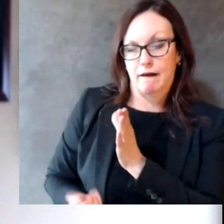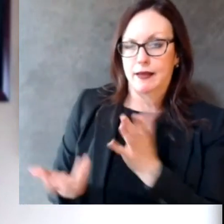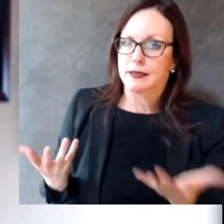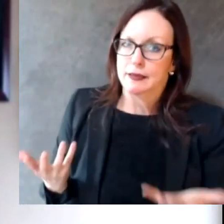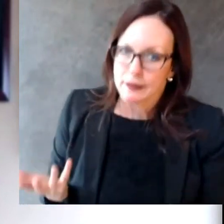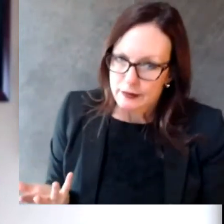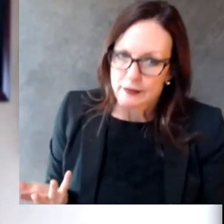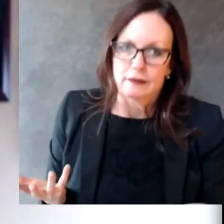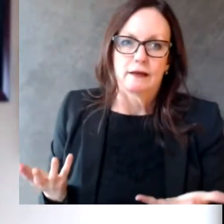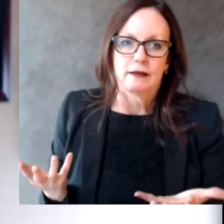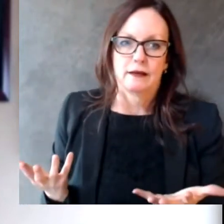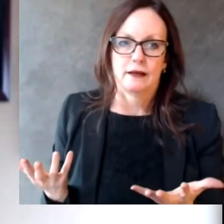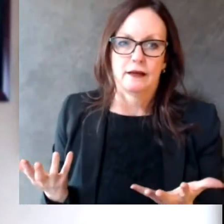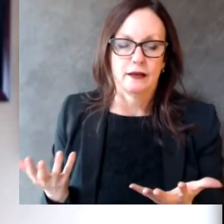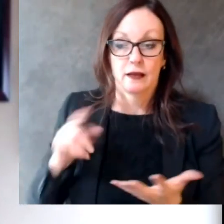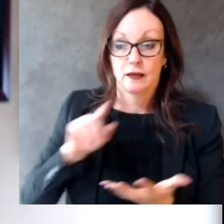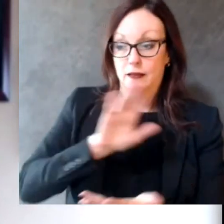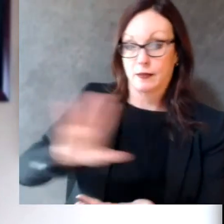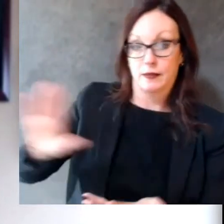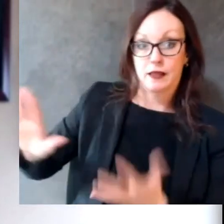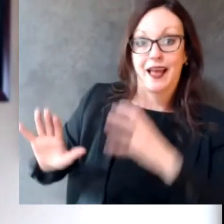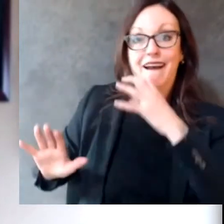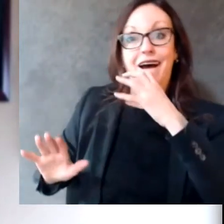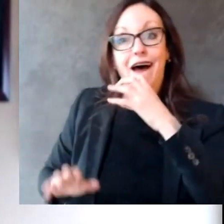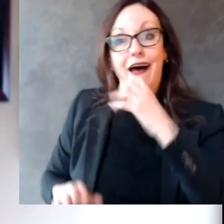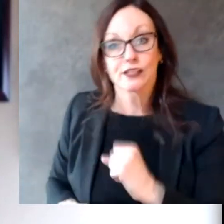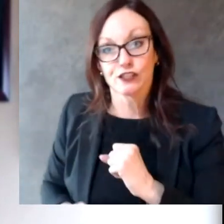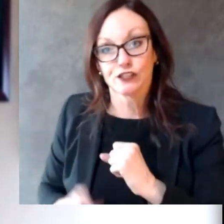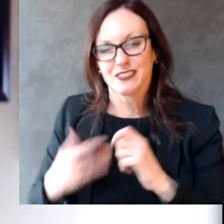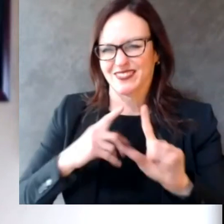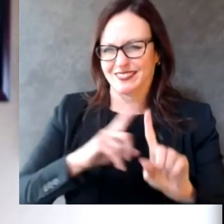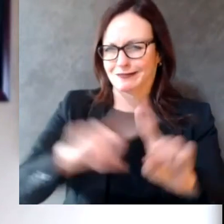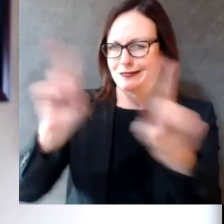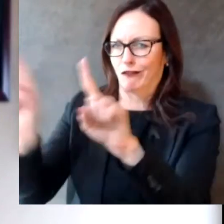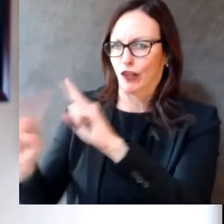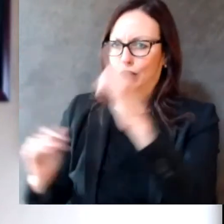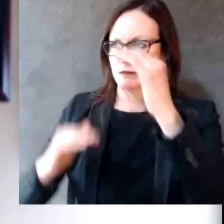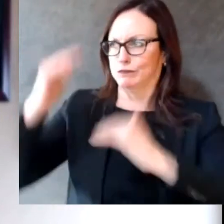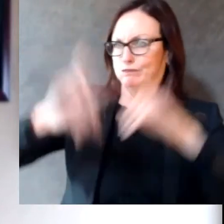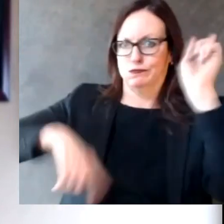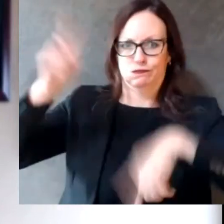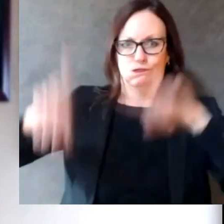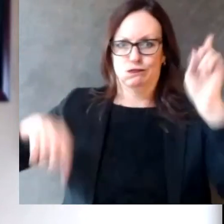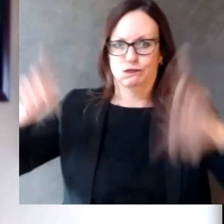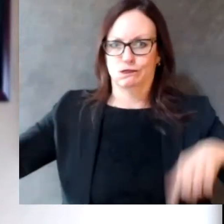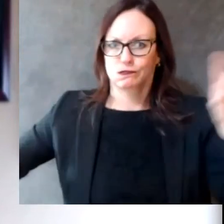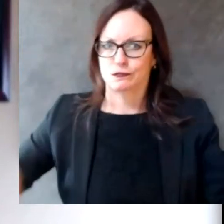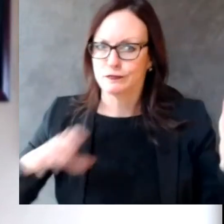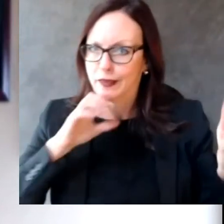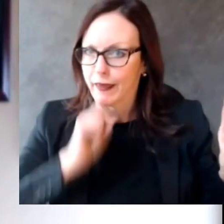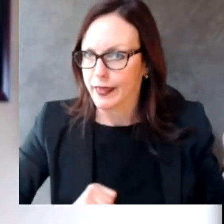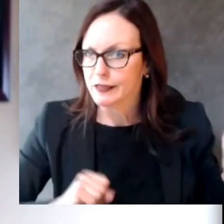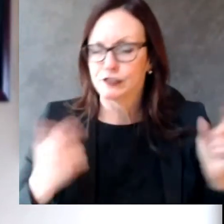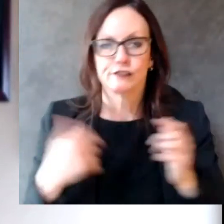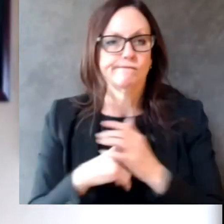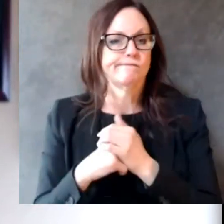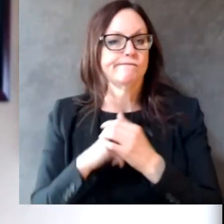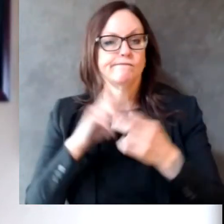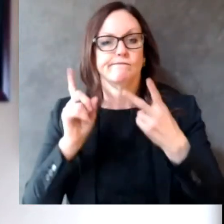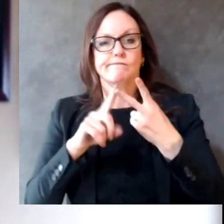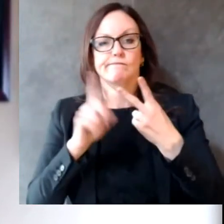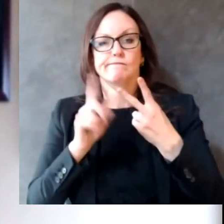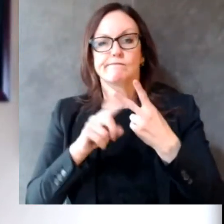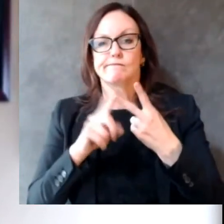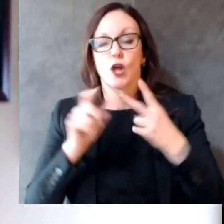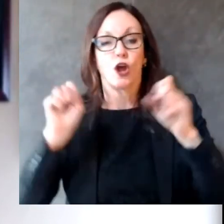community is in fact deadlier than the strains of the virus that were circulating 6 months ago. We